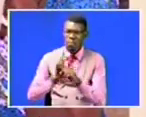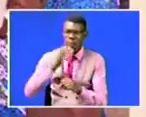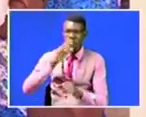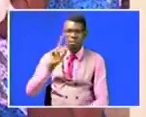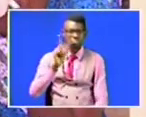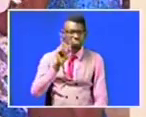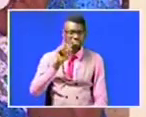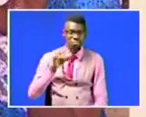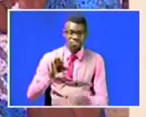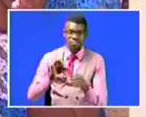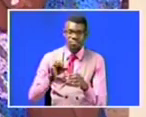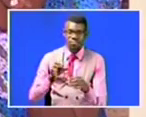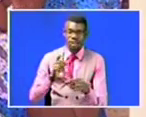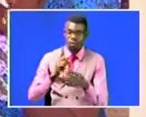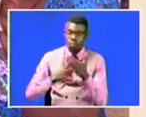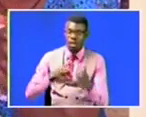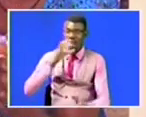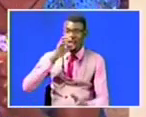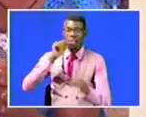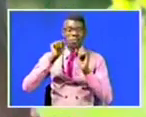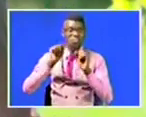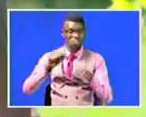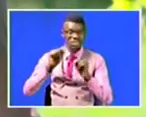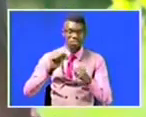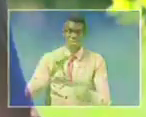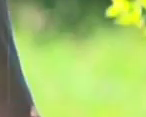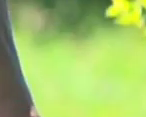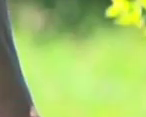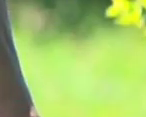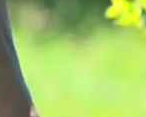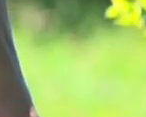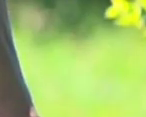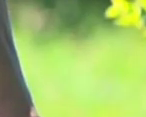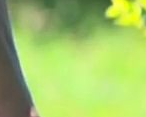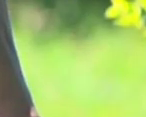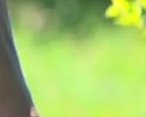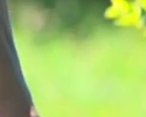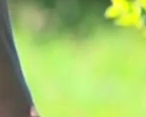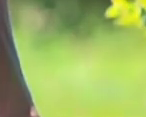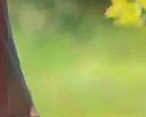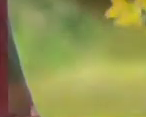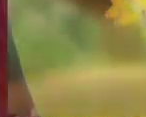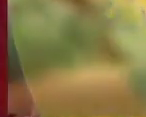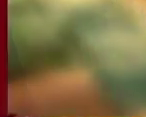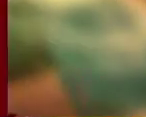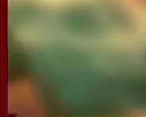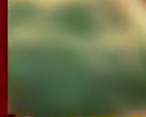drink might end up killing you. Willie Lusige, KTN News, Cup of Cancer.